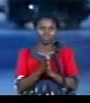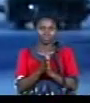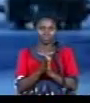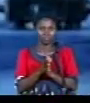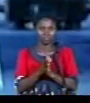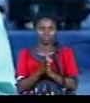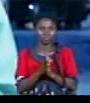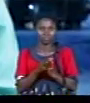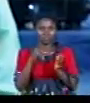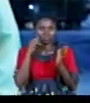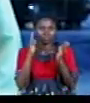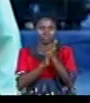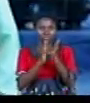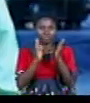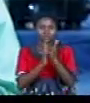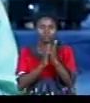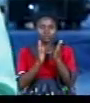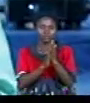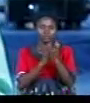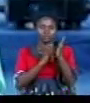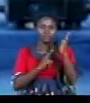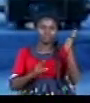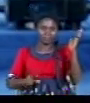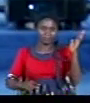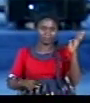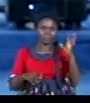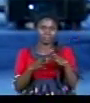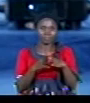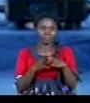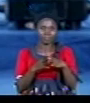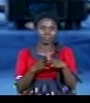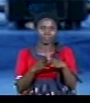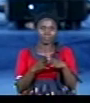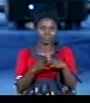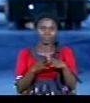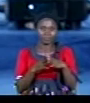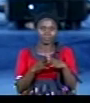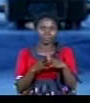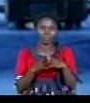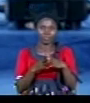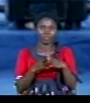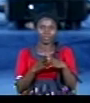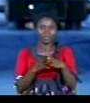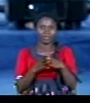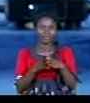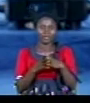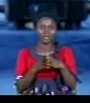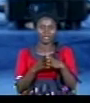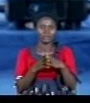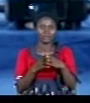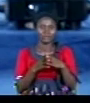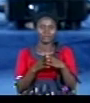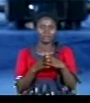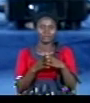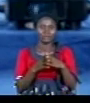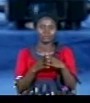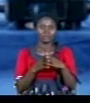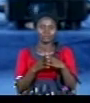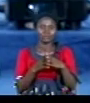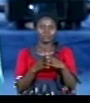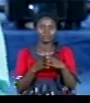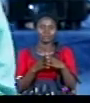Praise the Lord. I'm Atam Alexander from Igwe Island District, Igwe Island